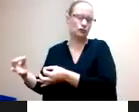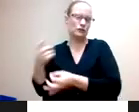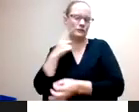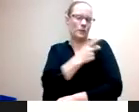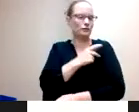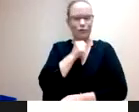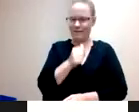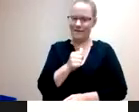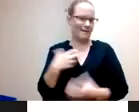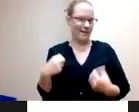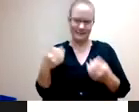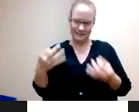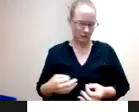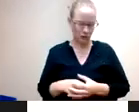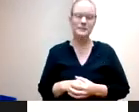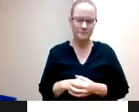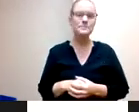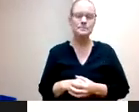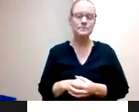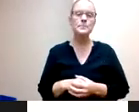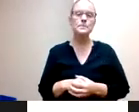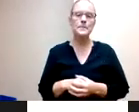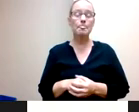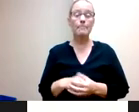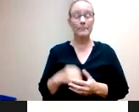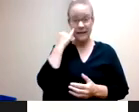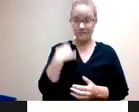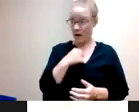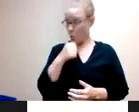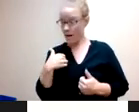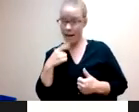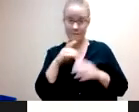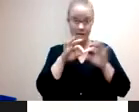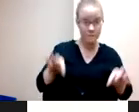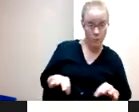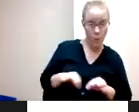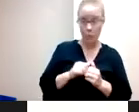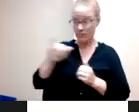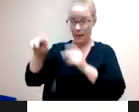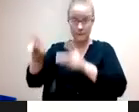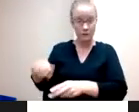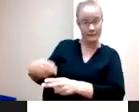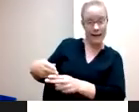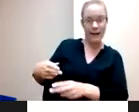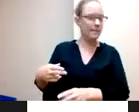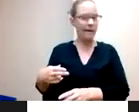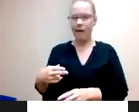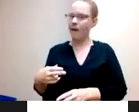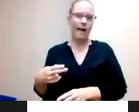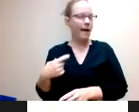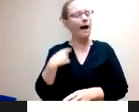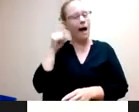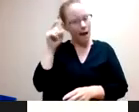patient. Unless I have a form and I have a correct form, I have to go instead to